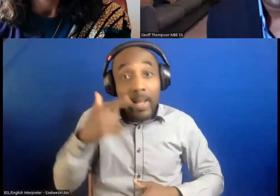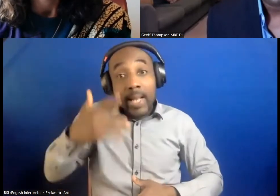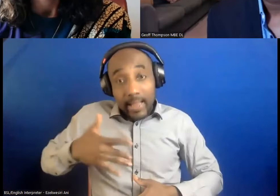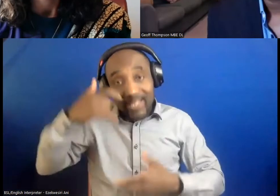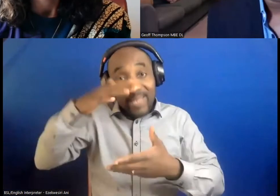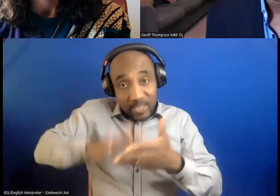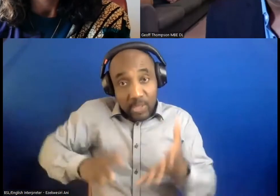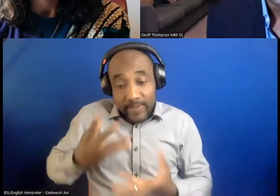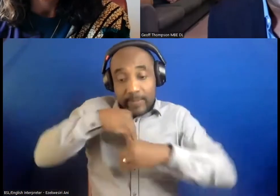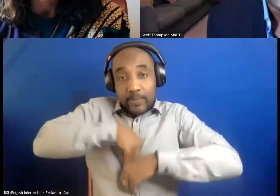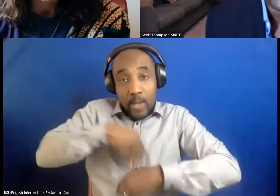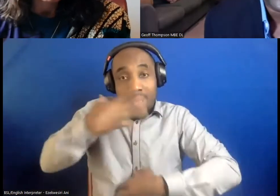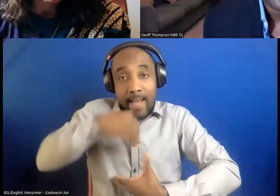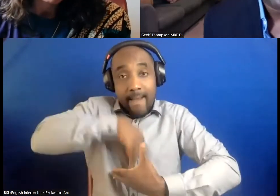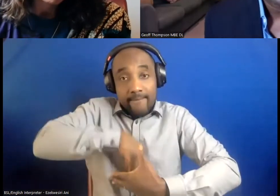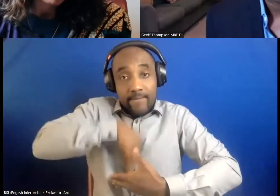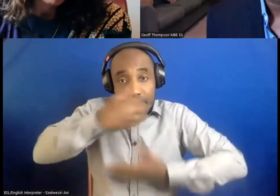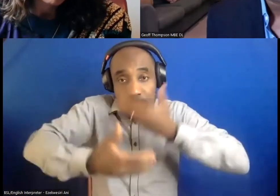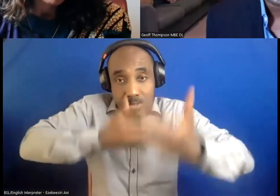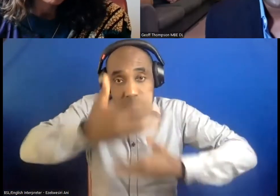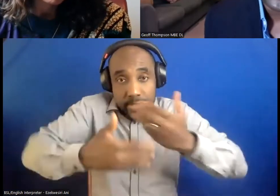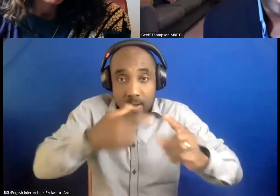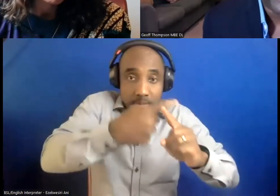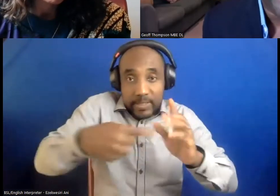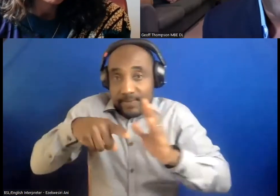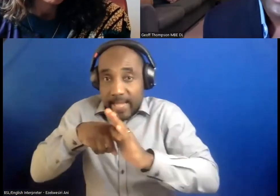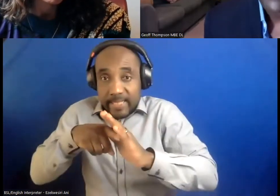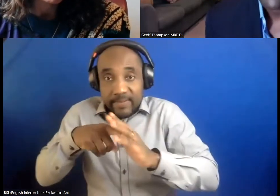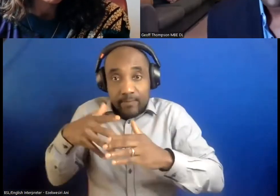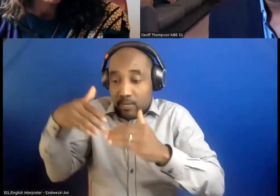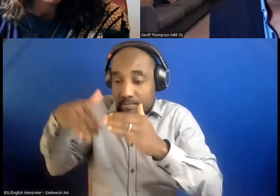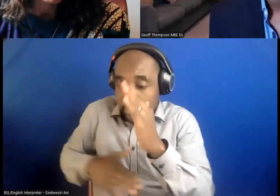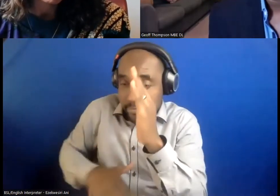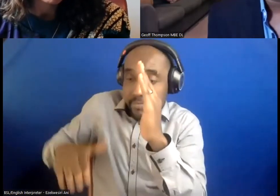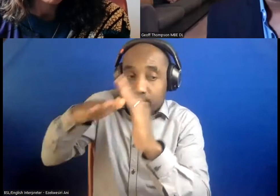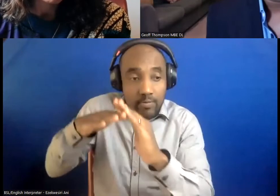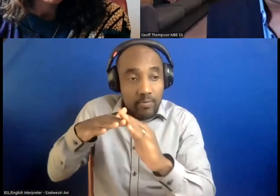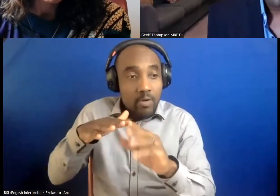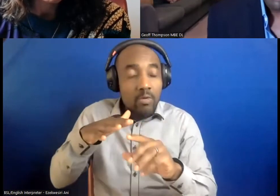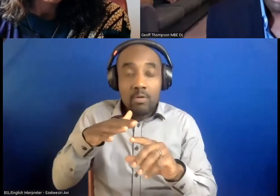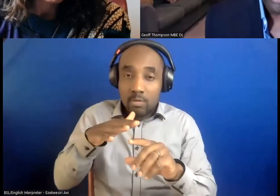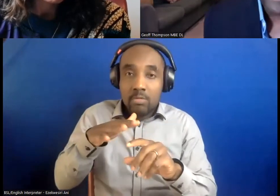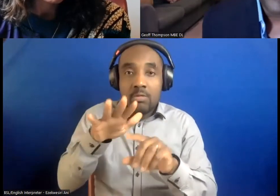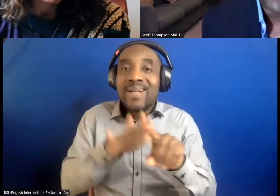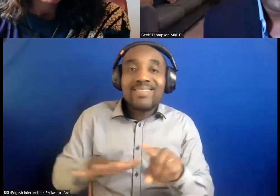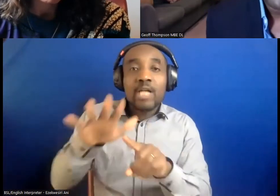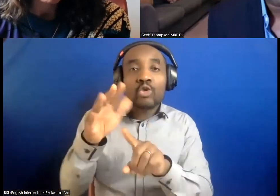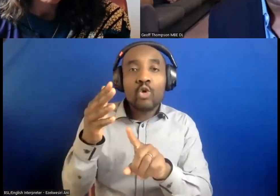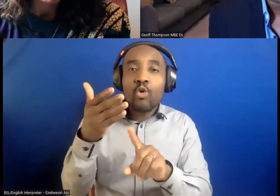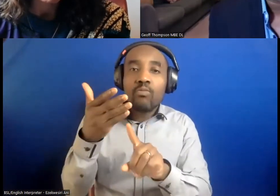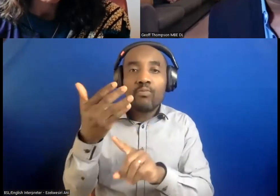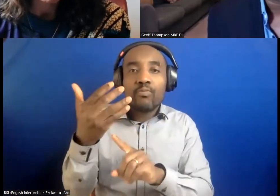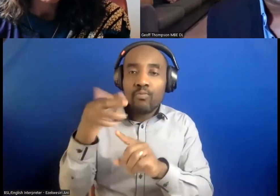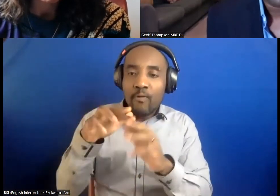experience reflects that journey from the streets, where the National Front and postcode rivalry would have been the